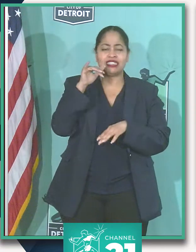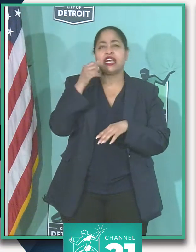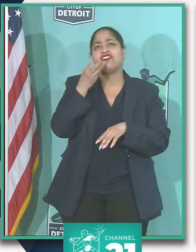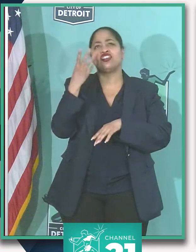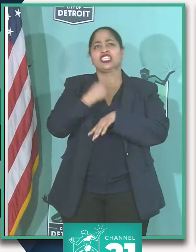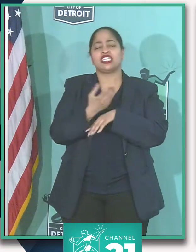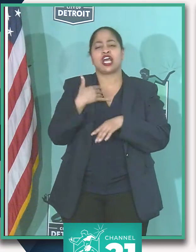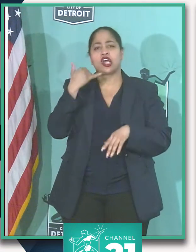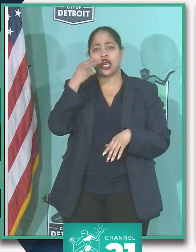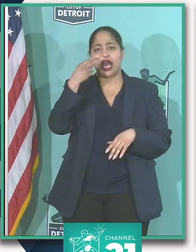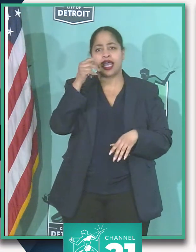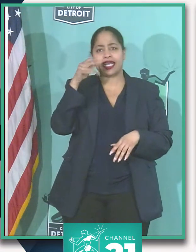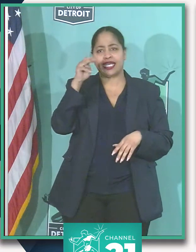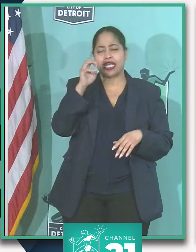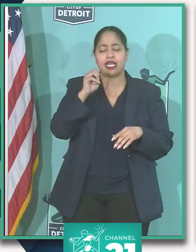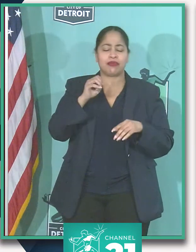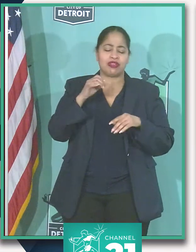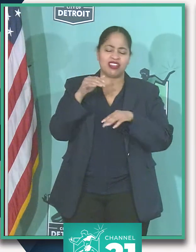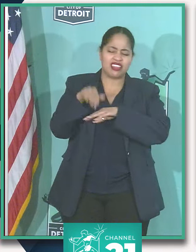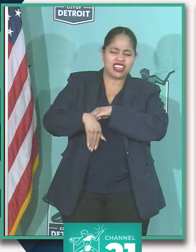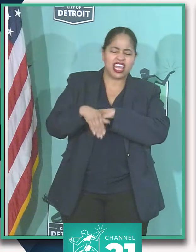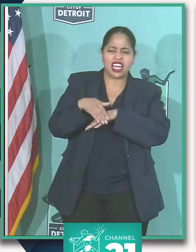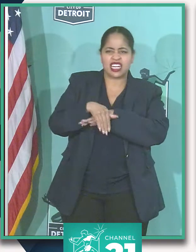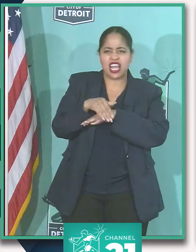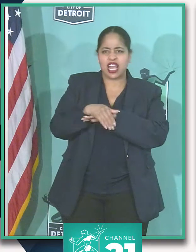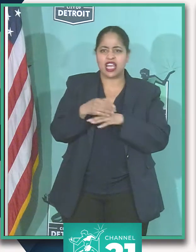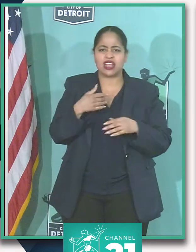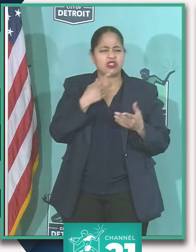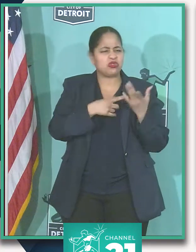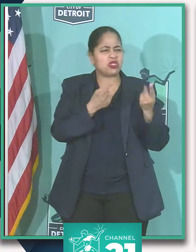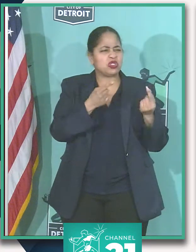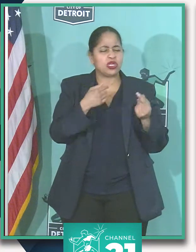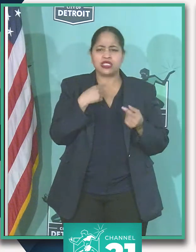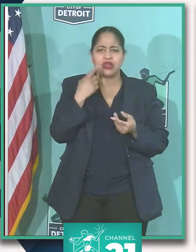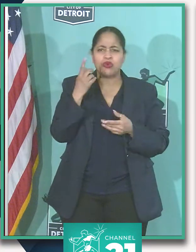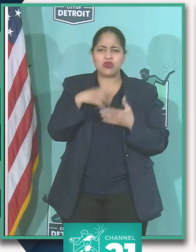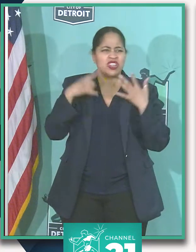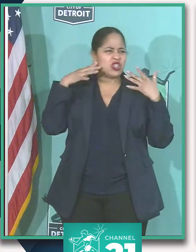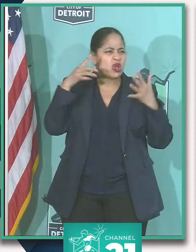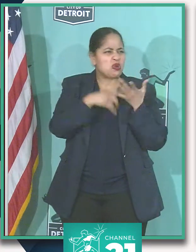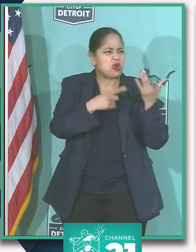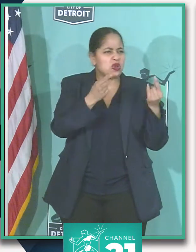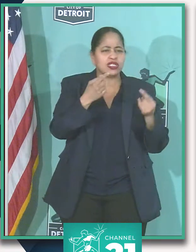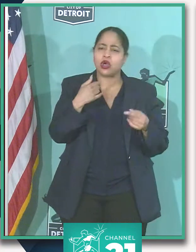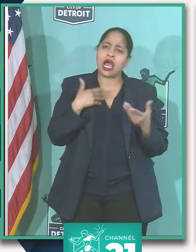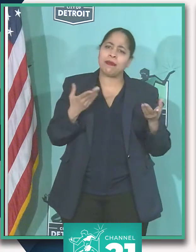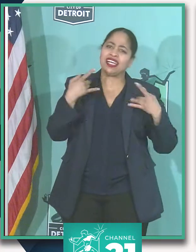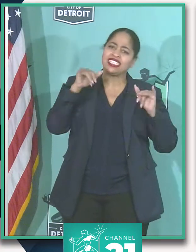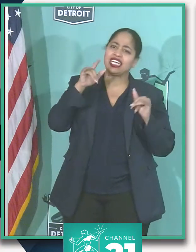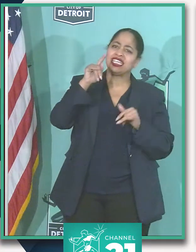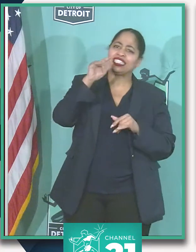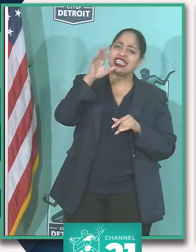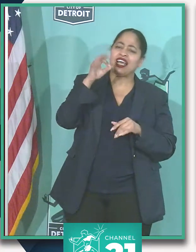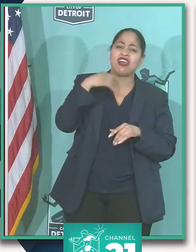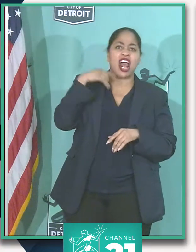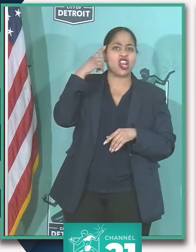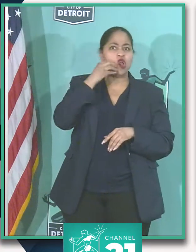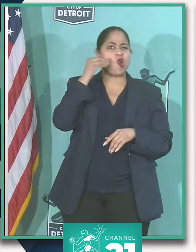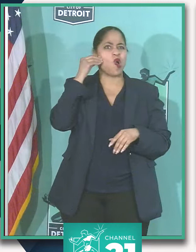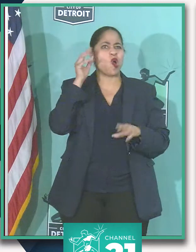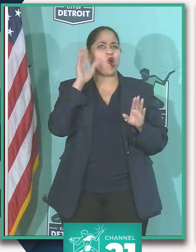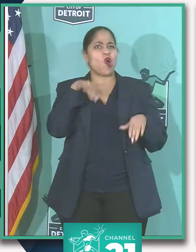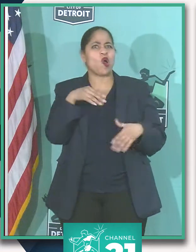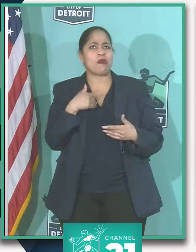night to talk about a different issue. I said, "What's all that noise?" And he said, "I'm still at TCF." So I said, "Wow, I figured you would be home by now when